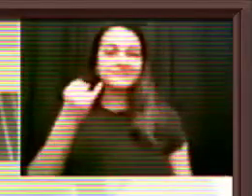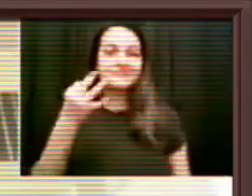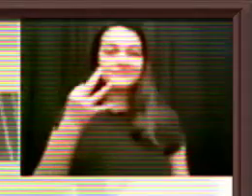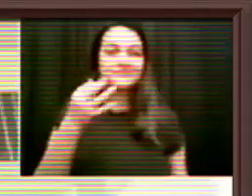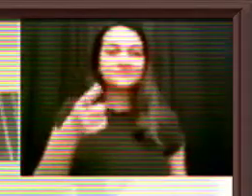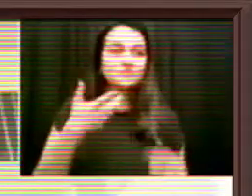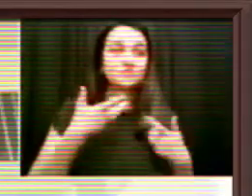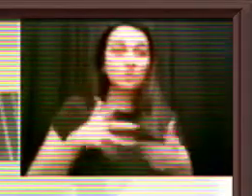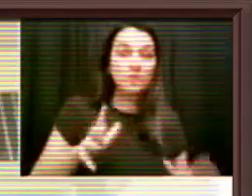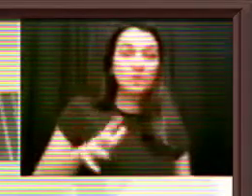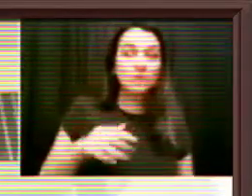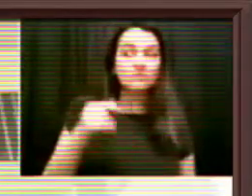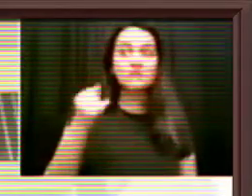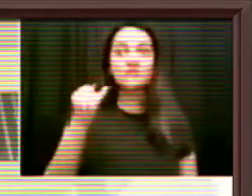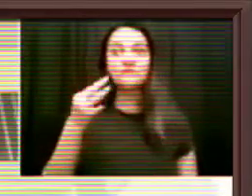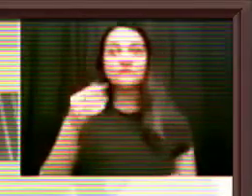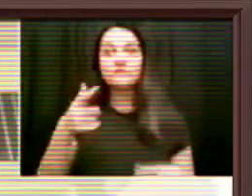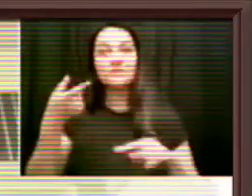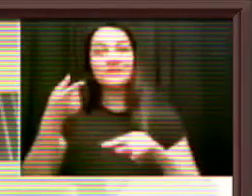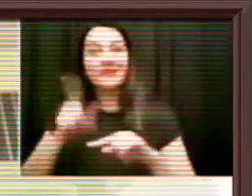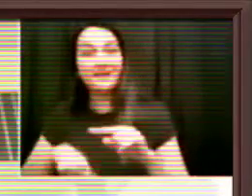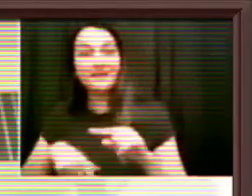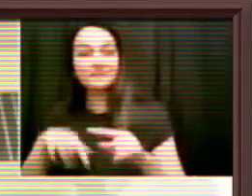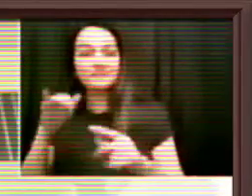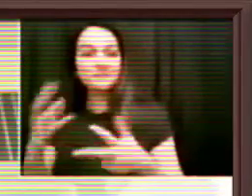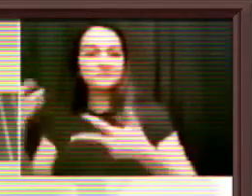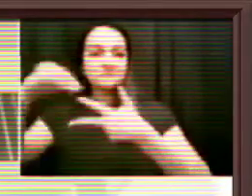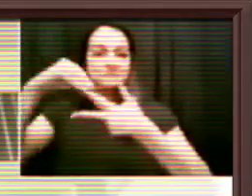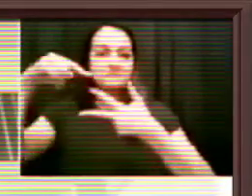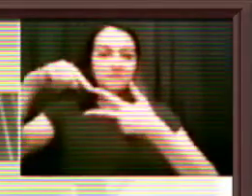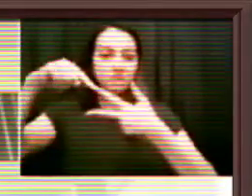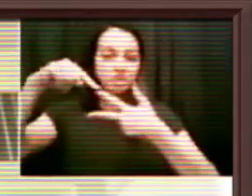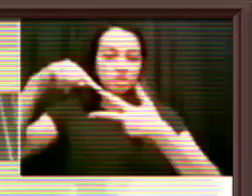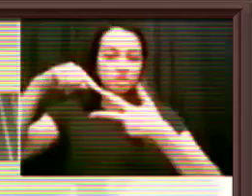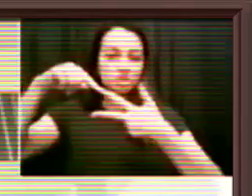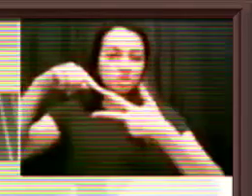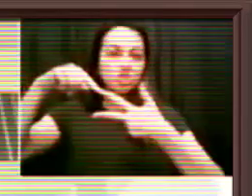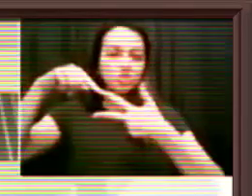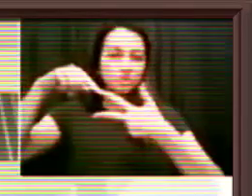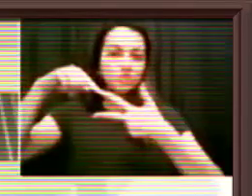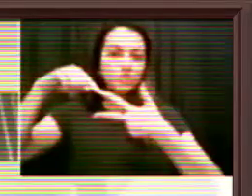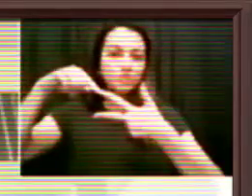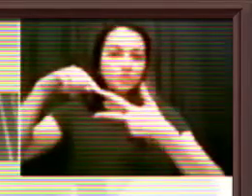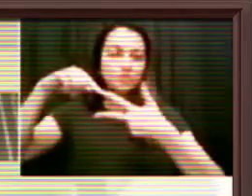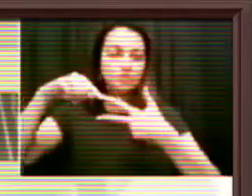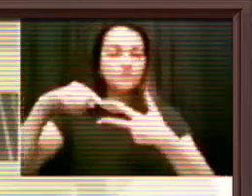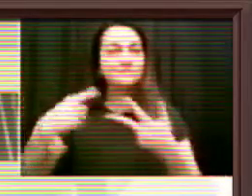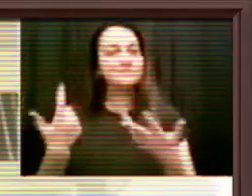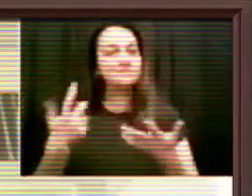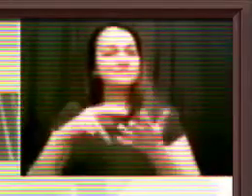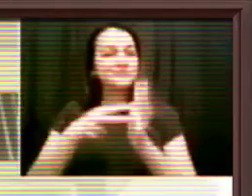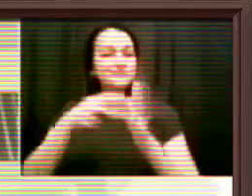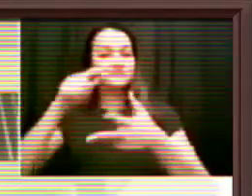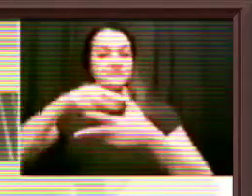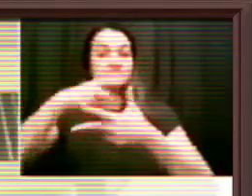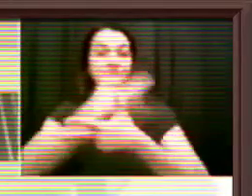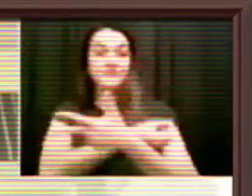like Saddam Hussein and Osama bin Laden. You know what I'm saying,